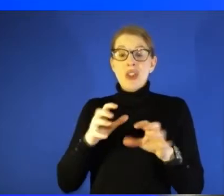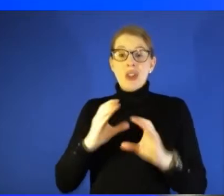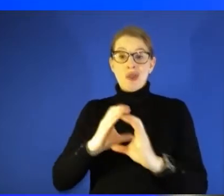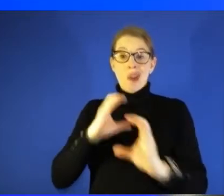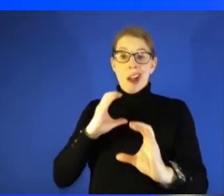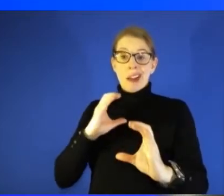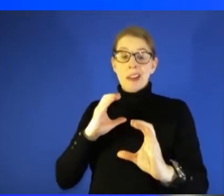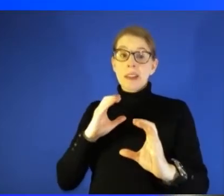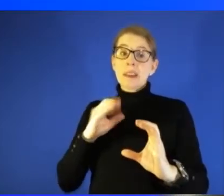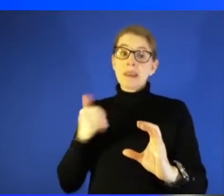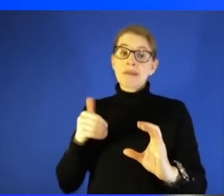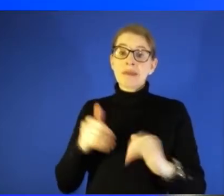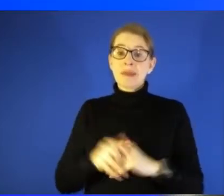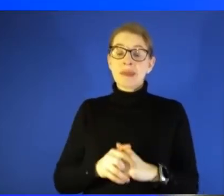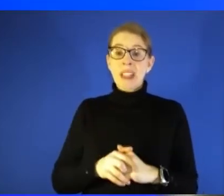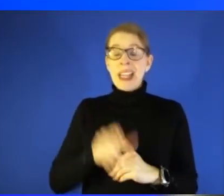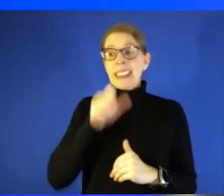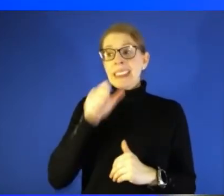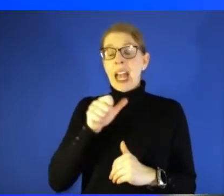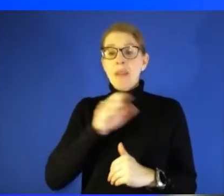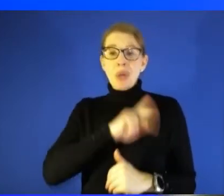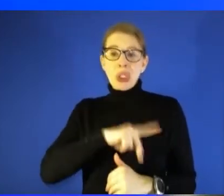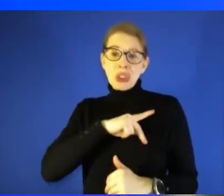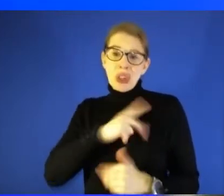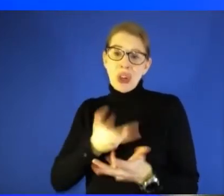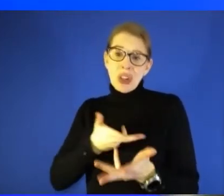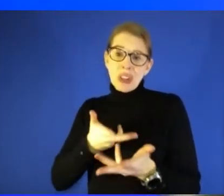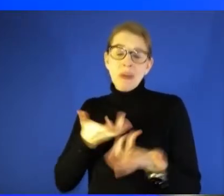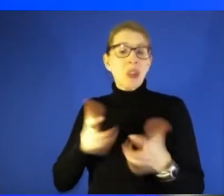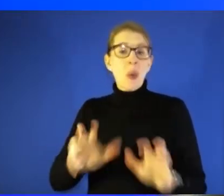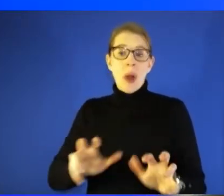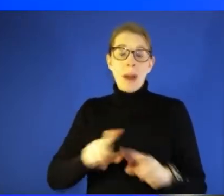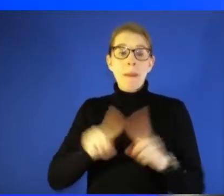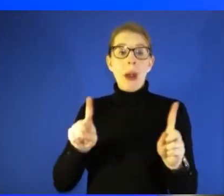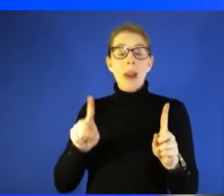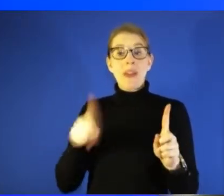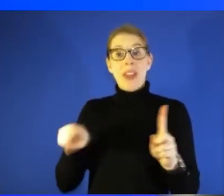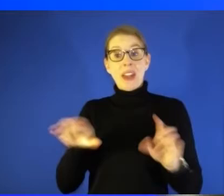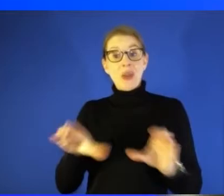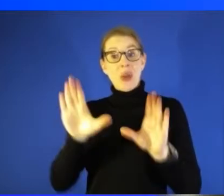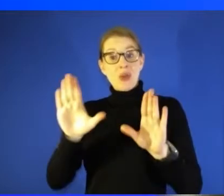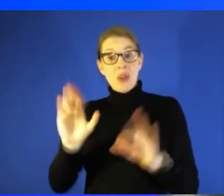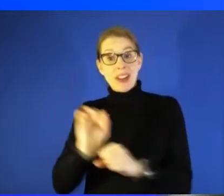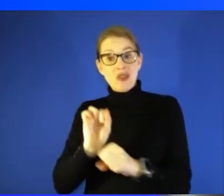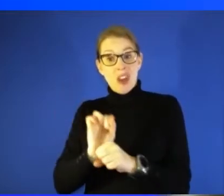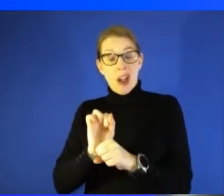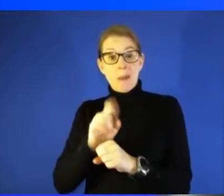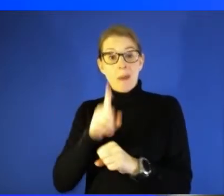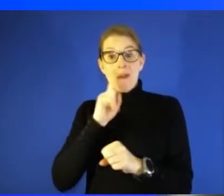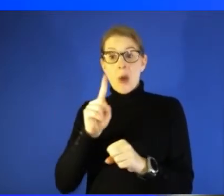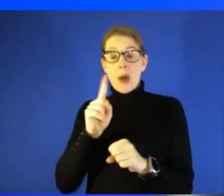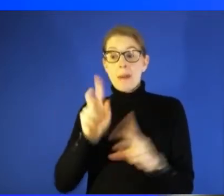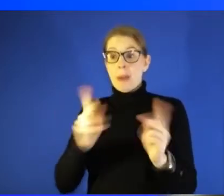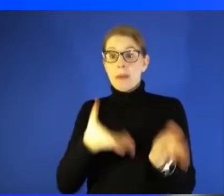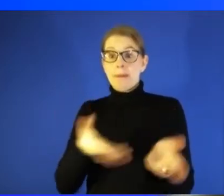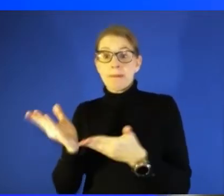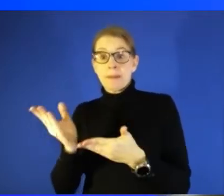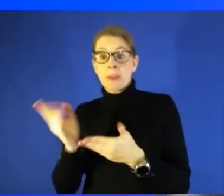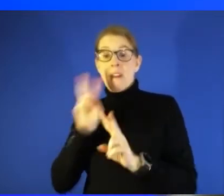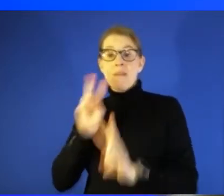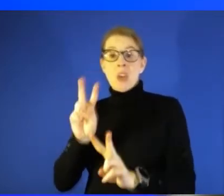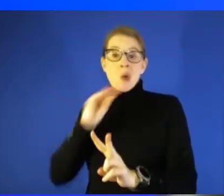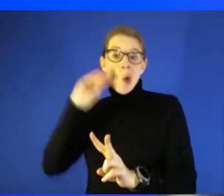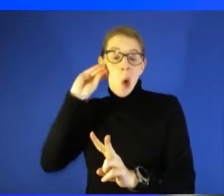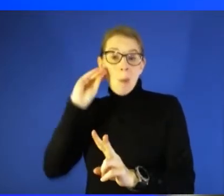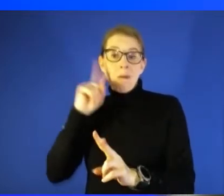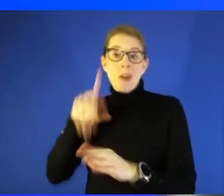very impersonal, is because they do such a great job down there of getting folks to funeral homes and getting them to the next step in the process.